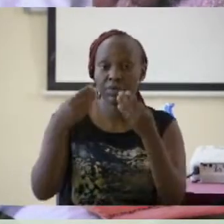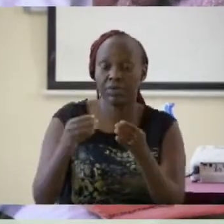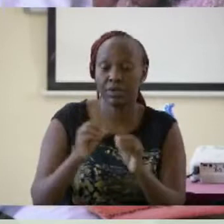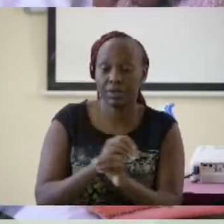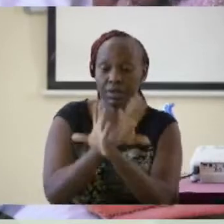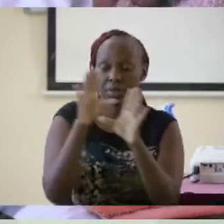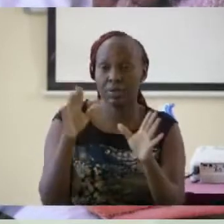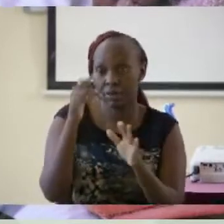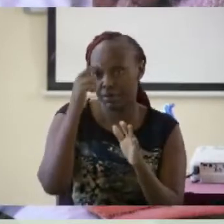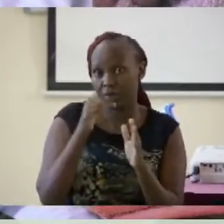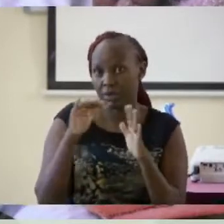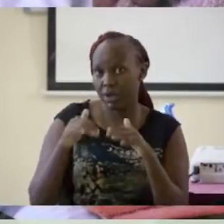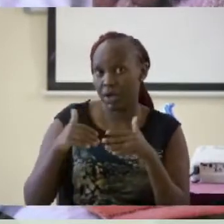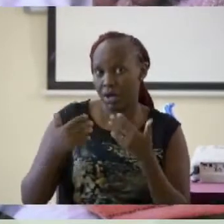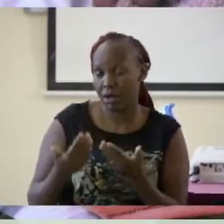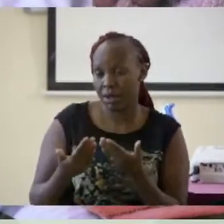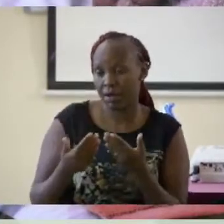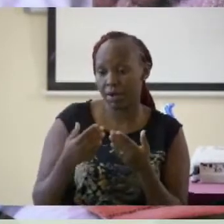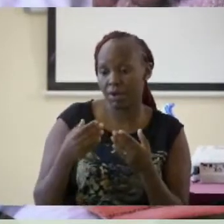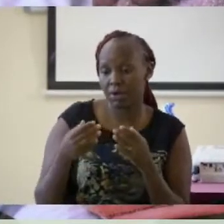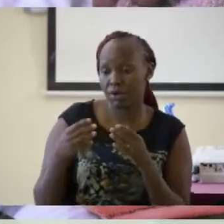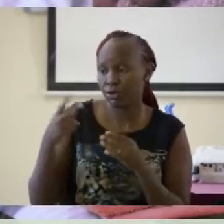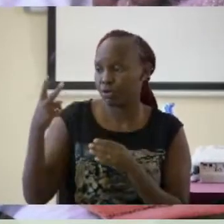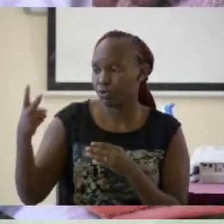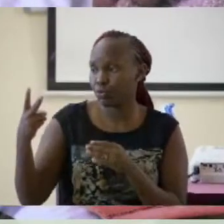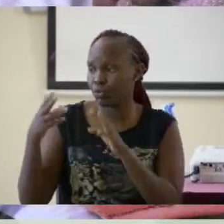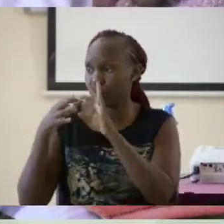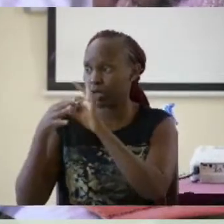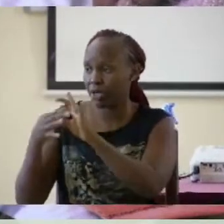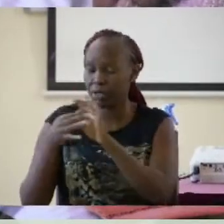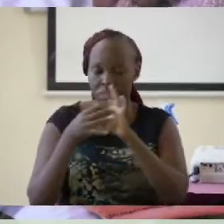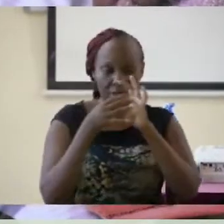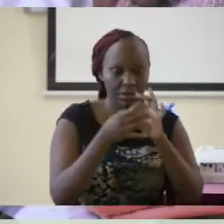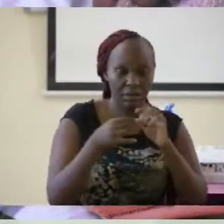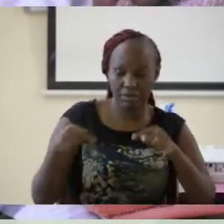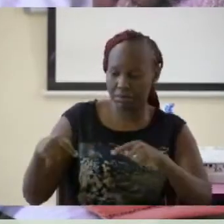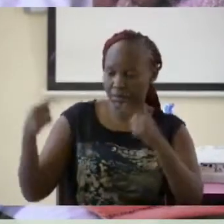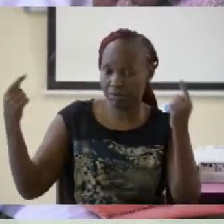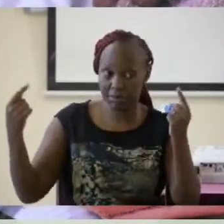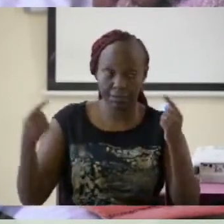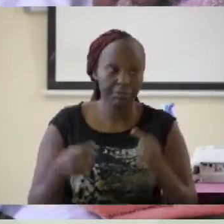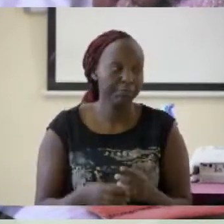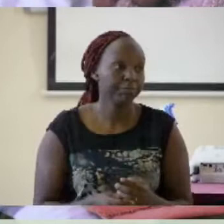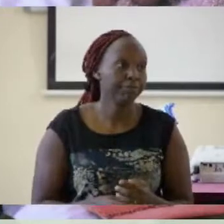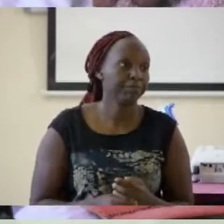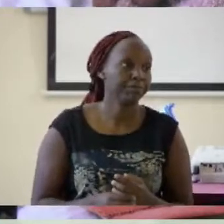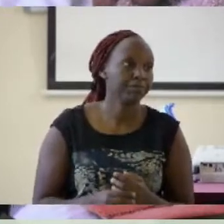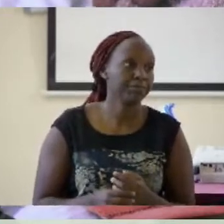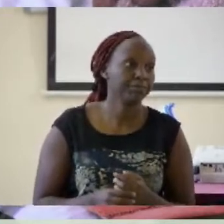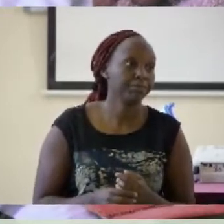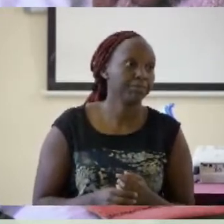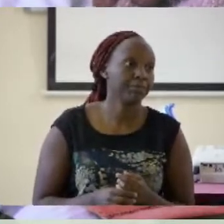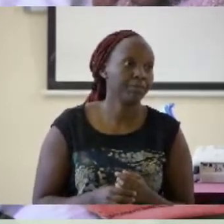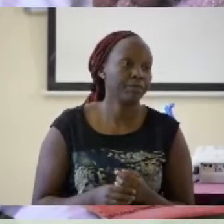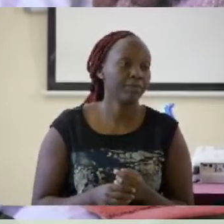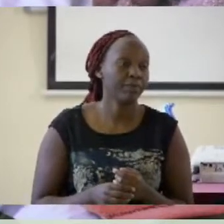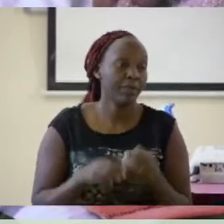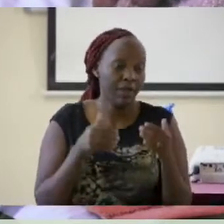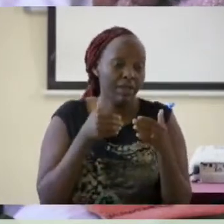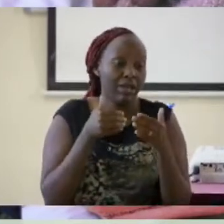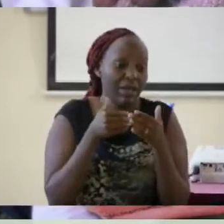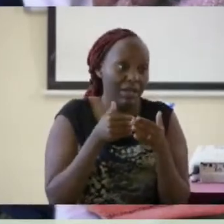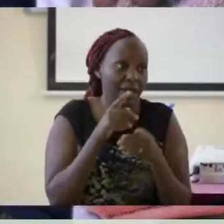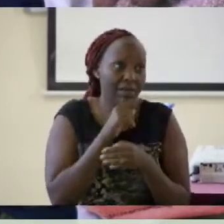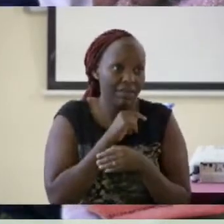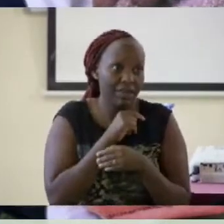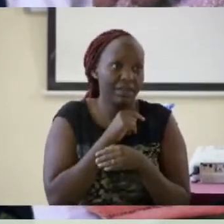policy. How do we deal with two customary laws which are conflicting? And then as I almost end,